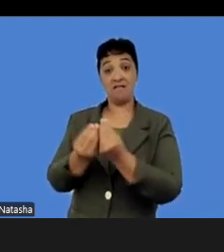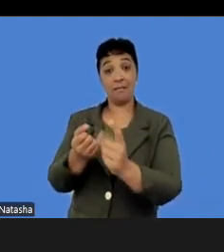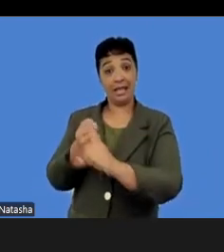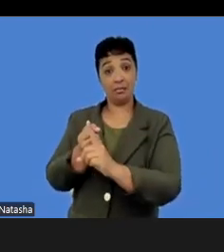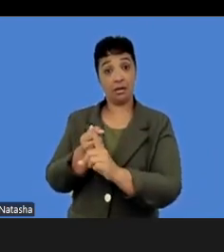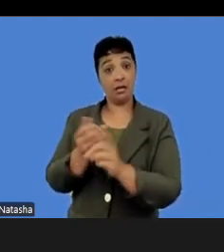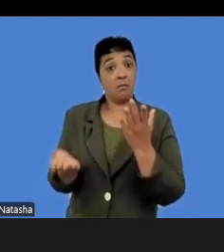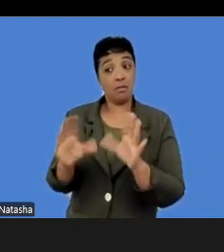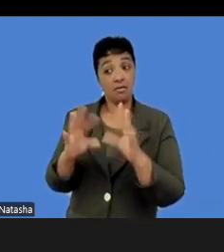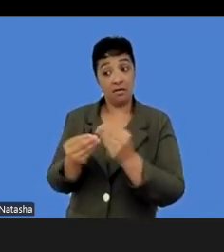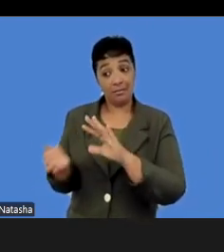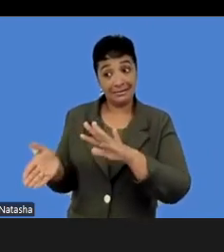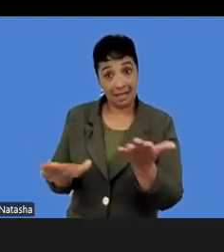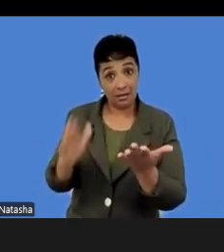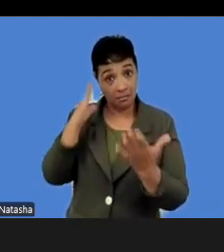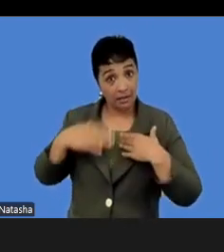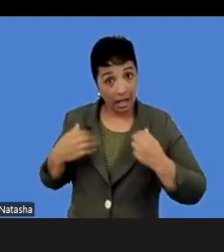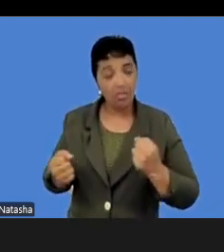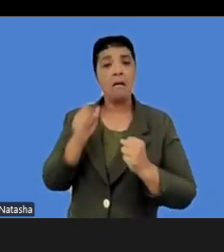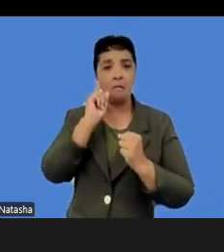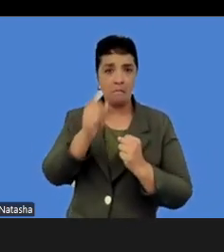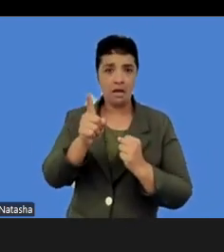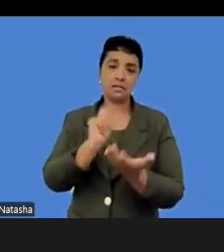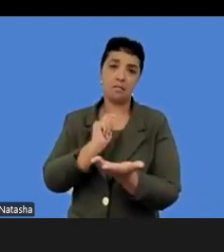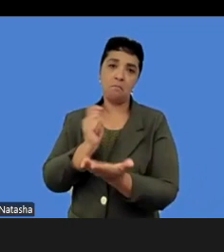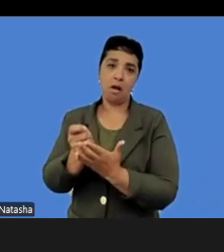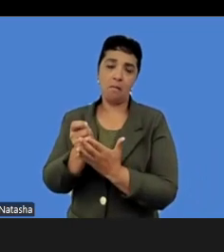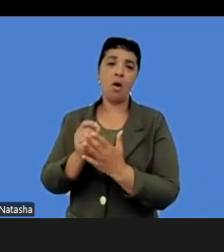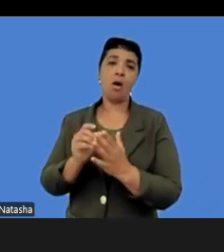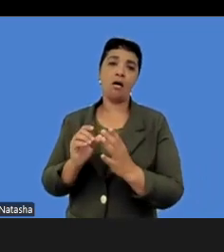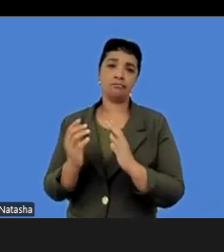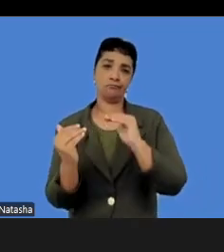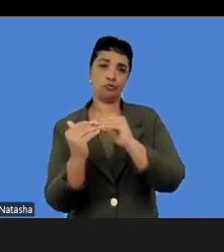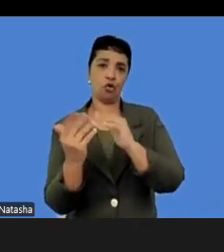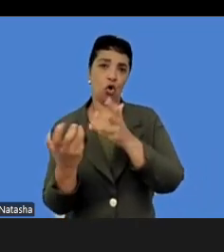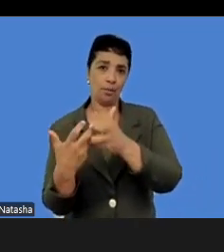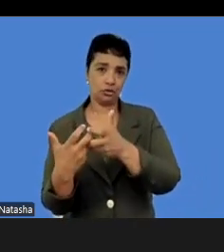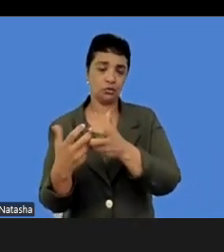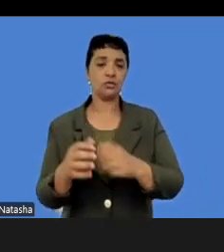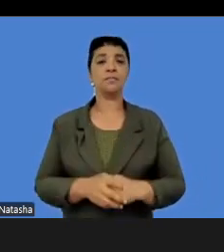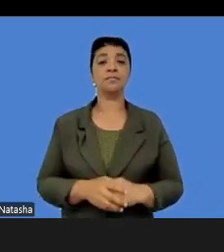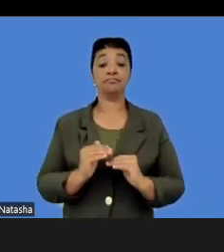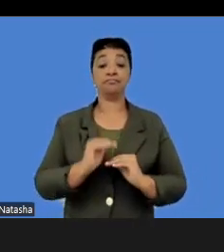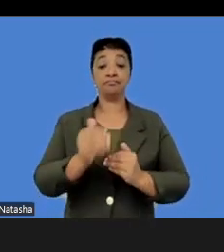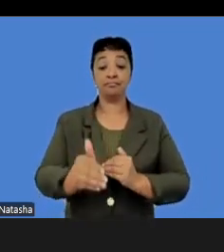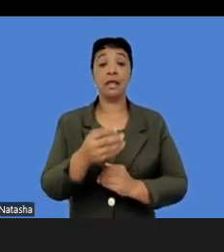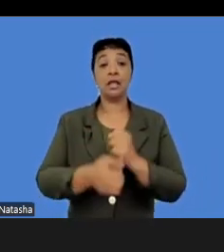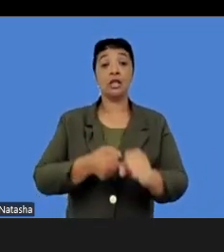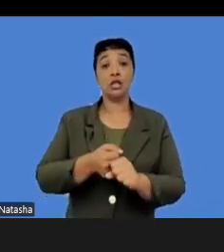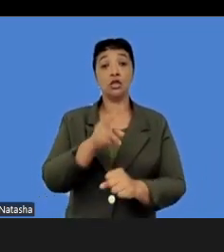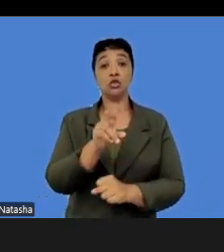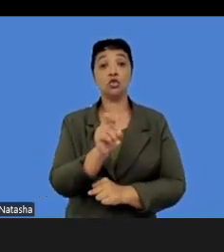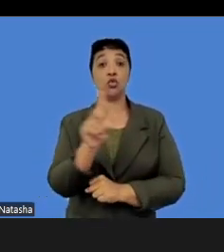mental health care users who died in the Life Esidimeni tragedy. In 2021, we had the Life Esidimeni